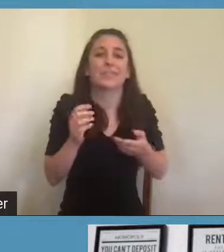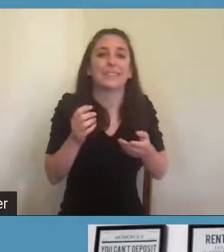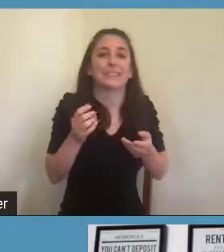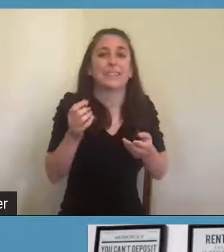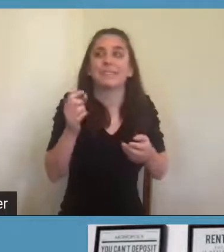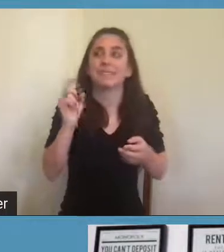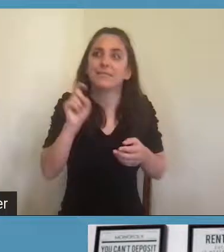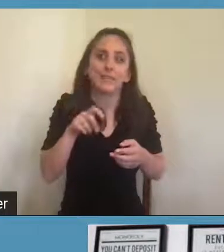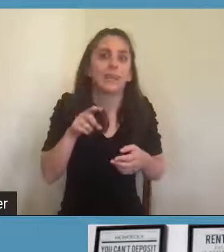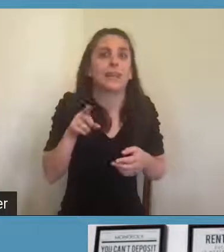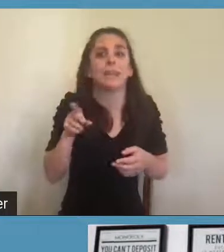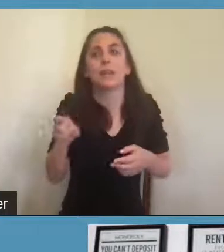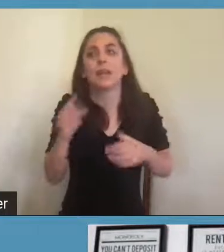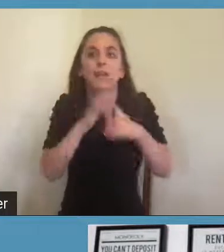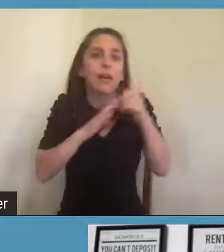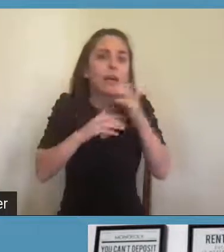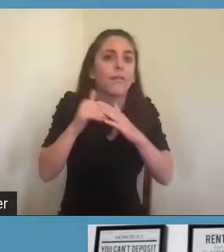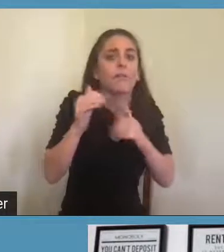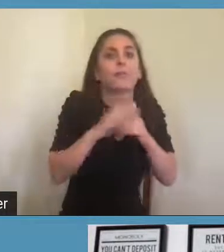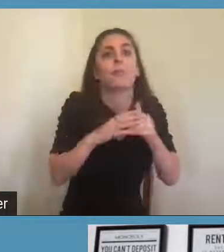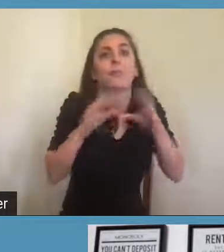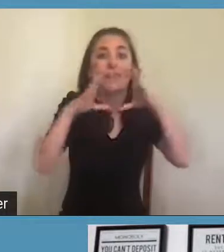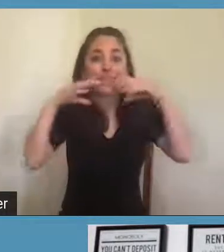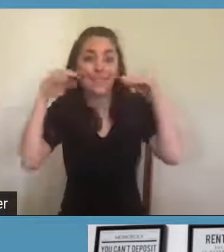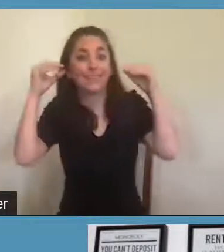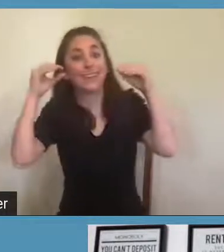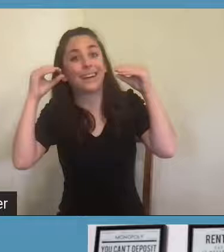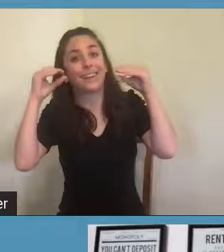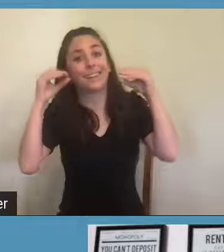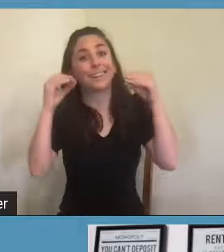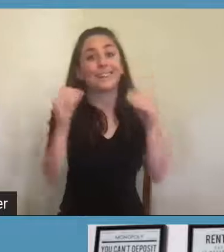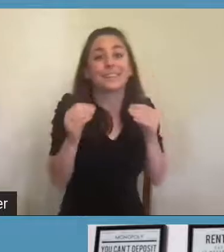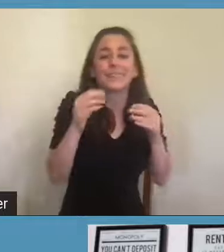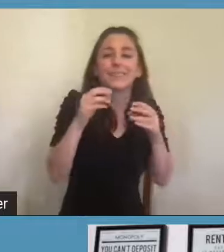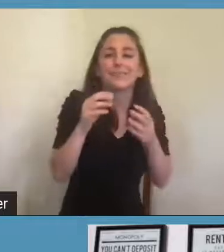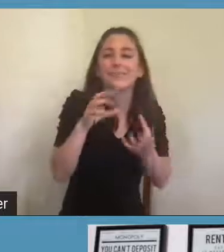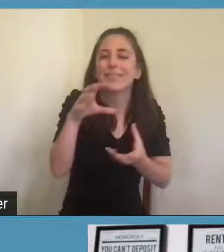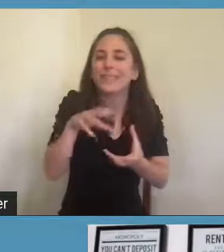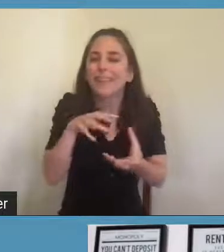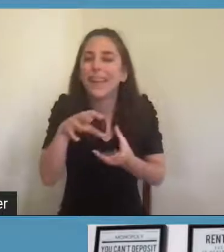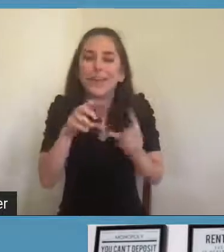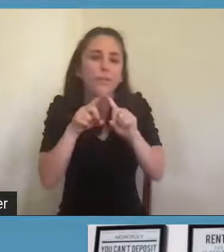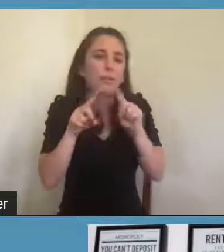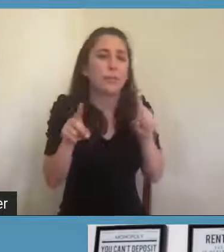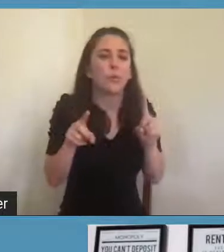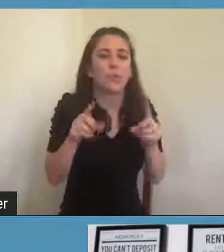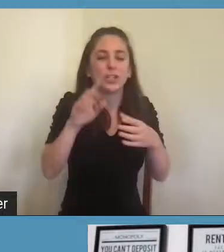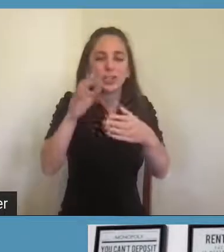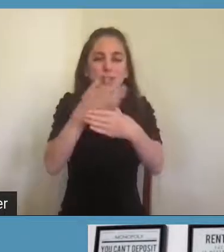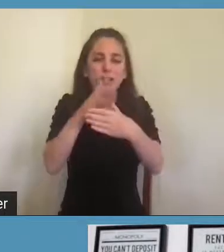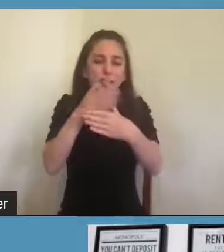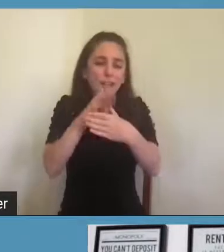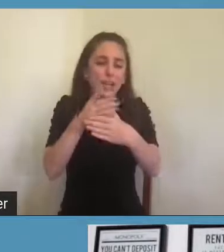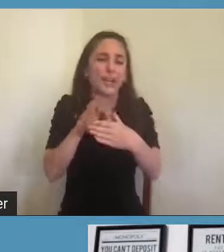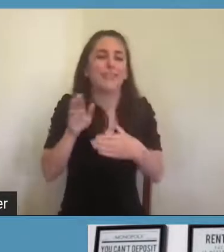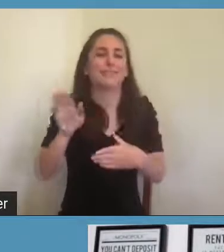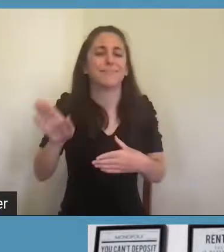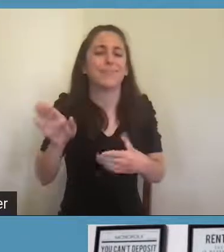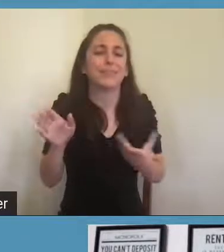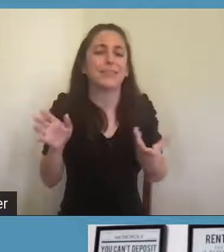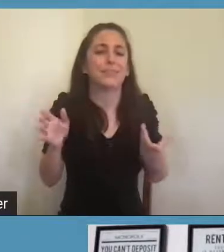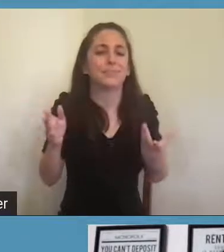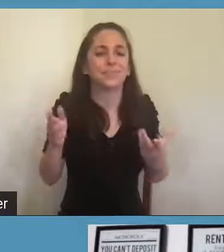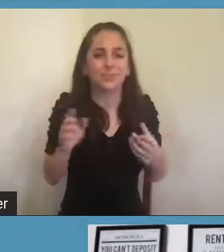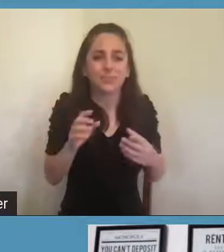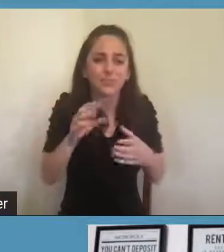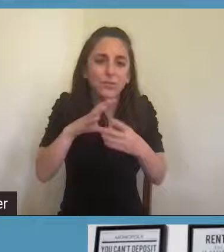smiling and laughing at me, and I have to get them ready to open up. So if this does resonate and we have more time, happy to share that talk